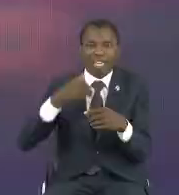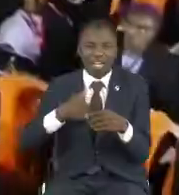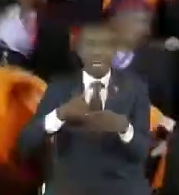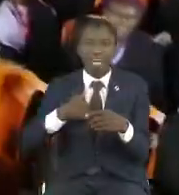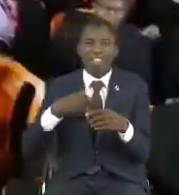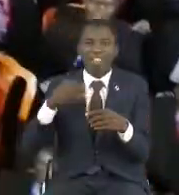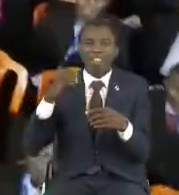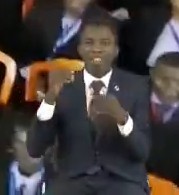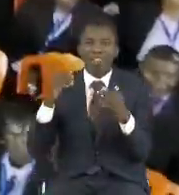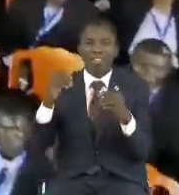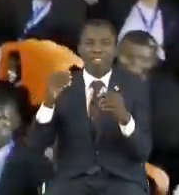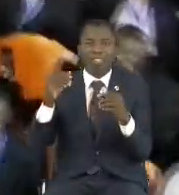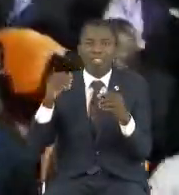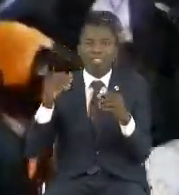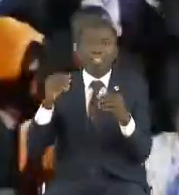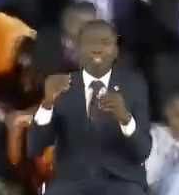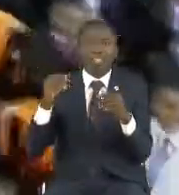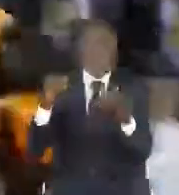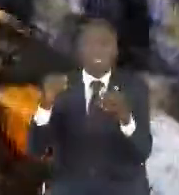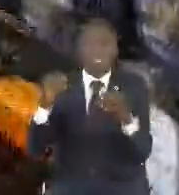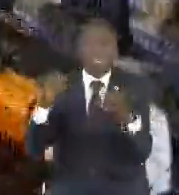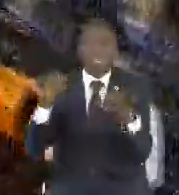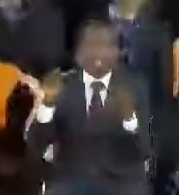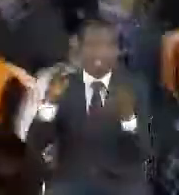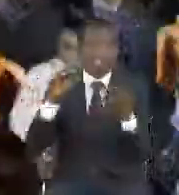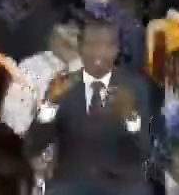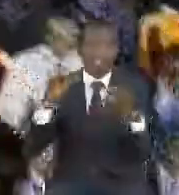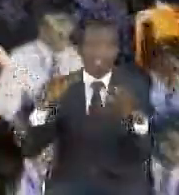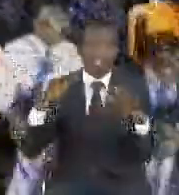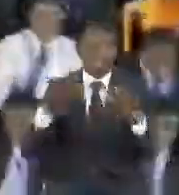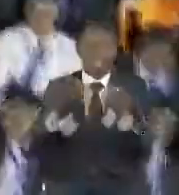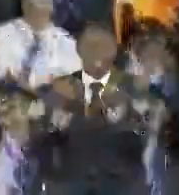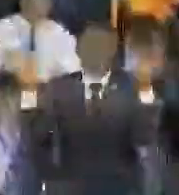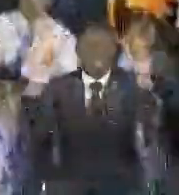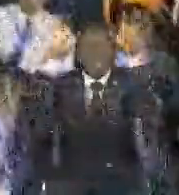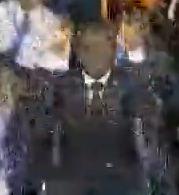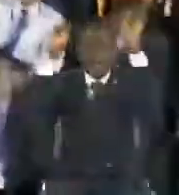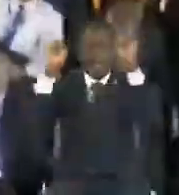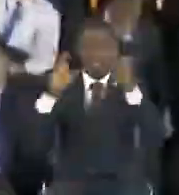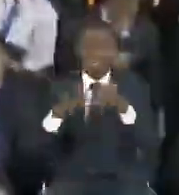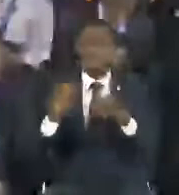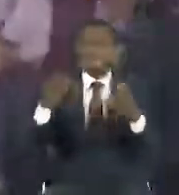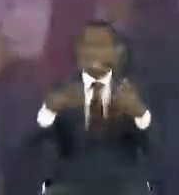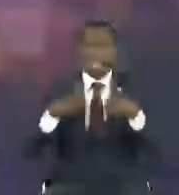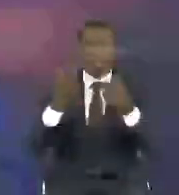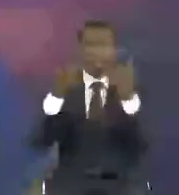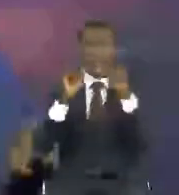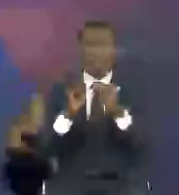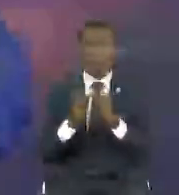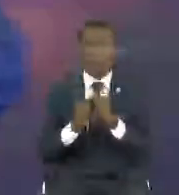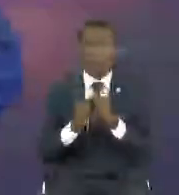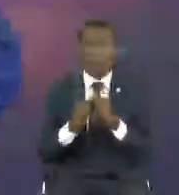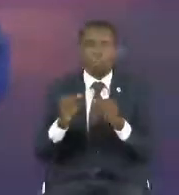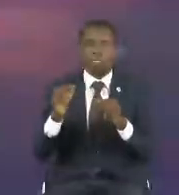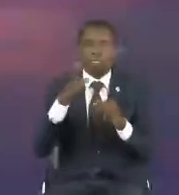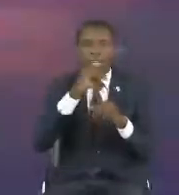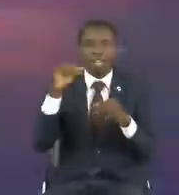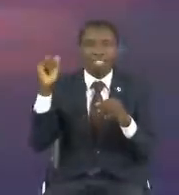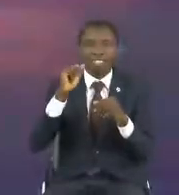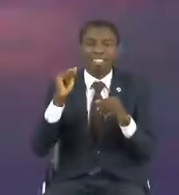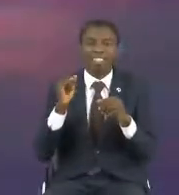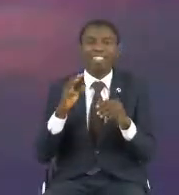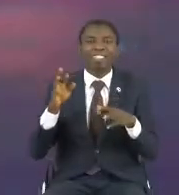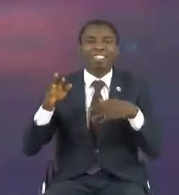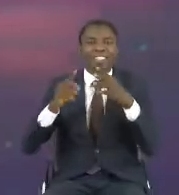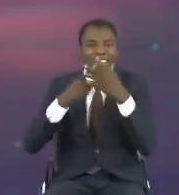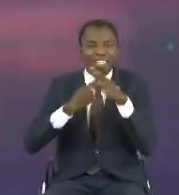all those people rejoicing. And she, on the hospital bed, started rejoicing.